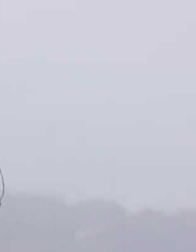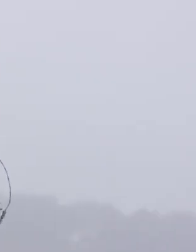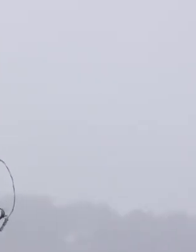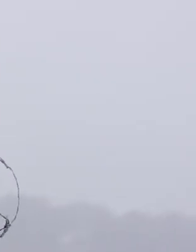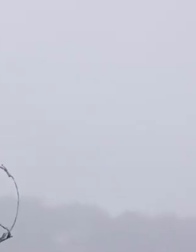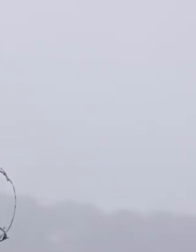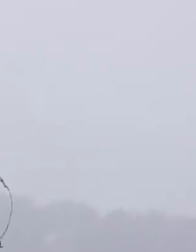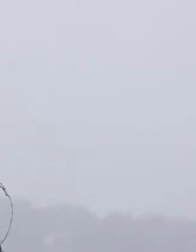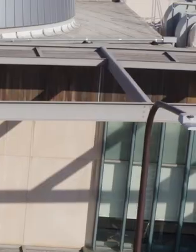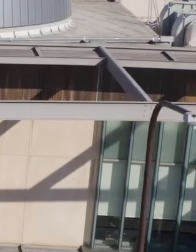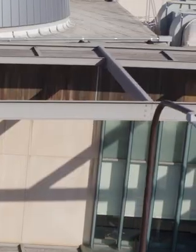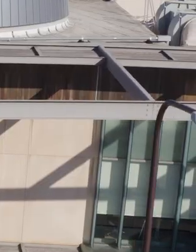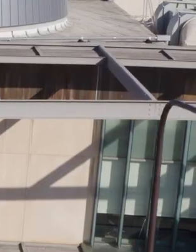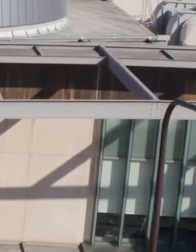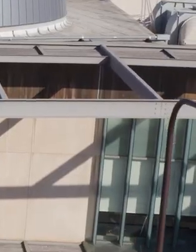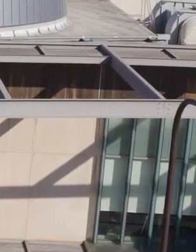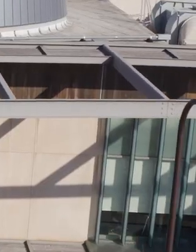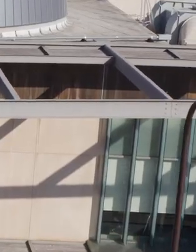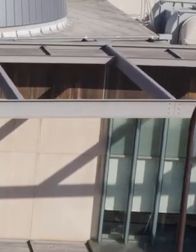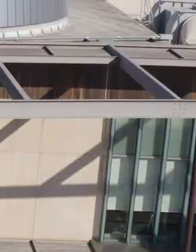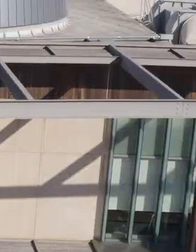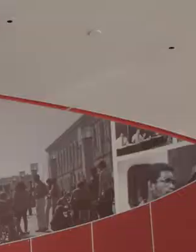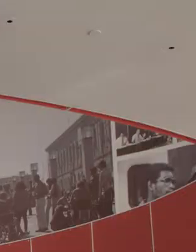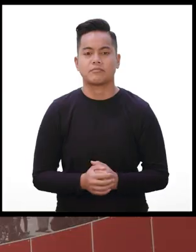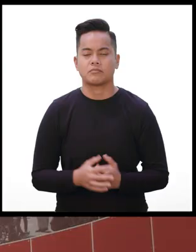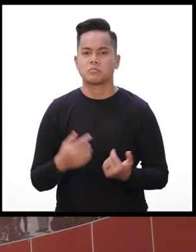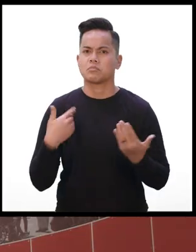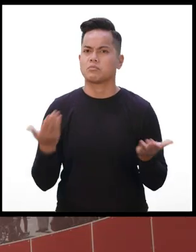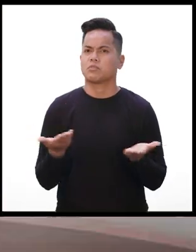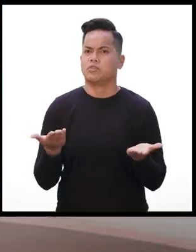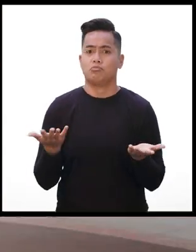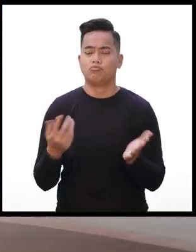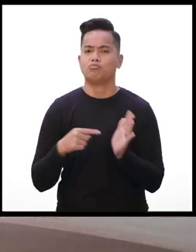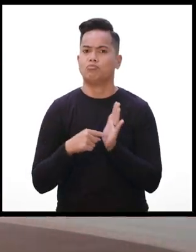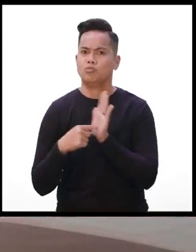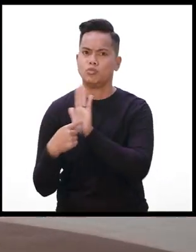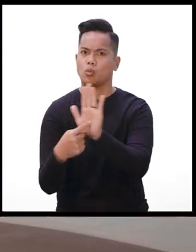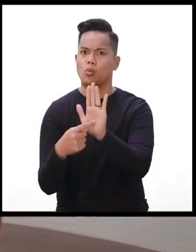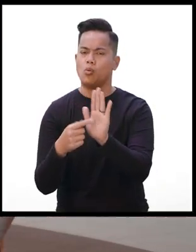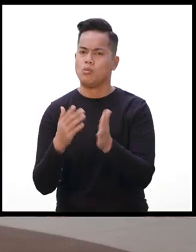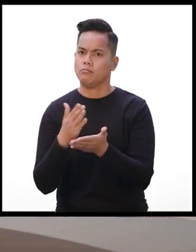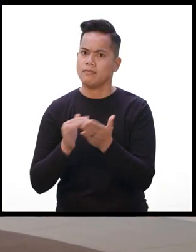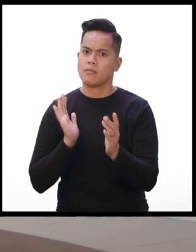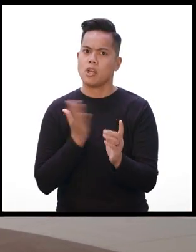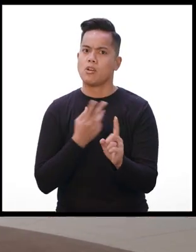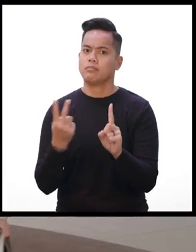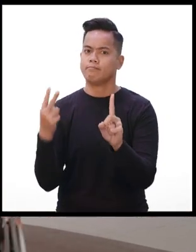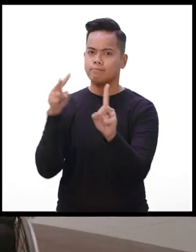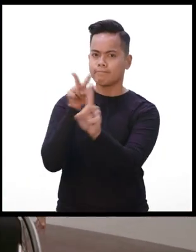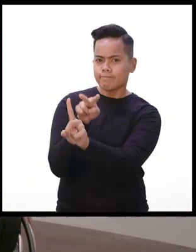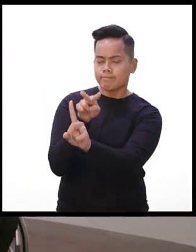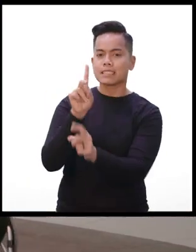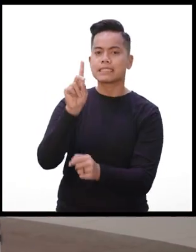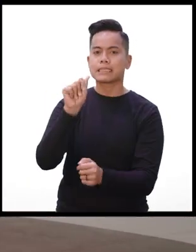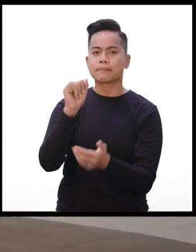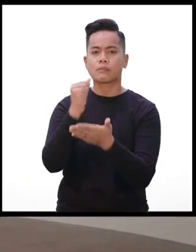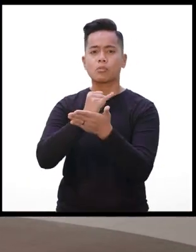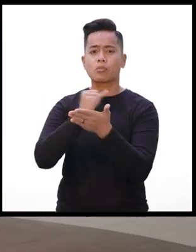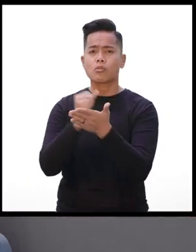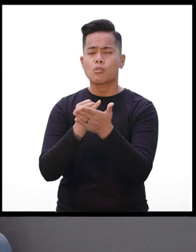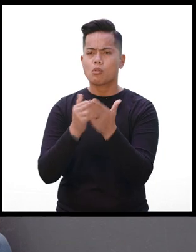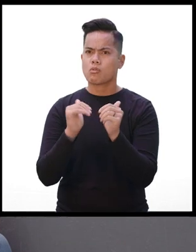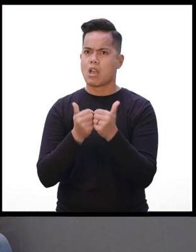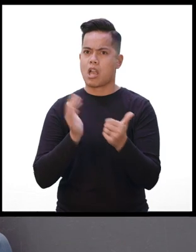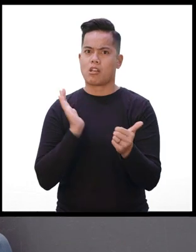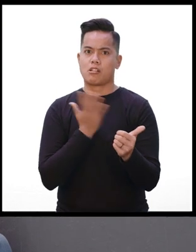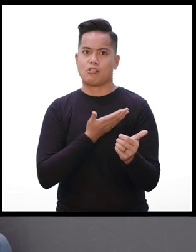black man, dances on the beach and Ed Roberts' campus. We're here to share some of our perspectives on disability arts